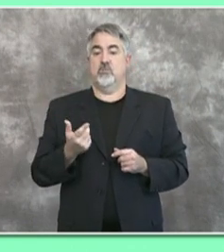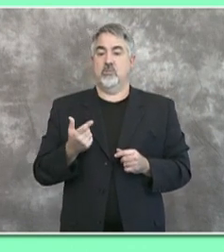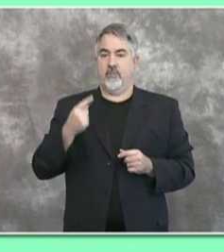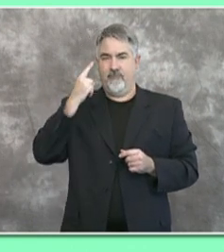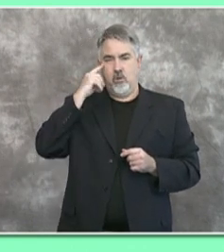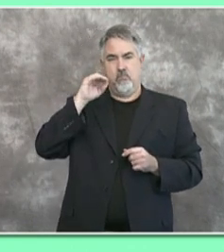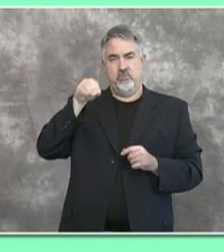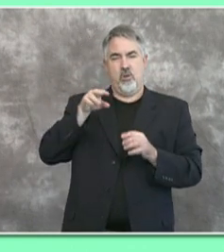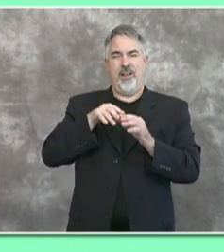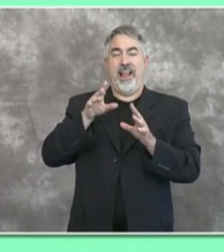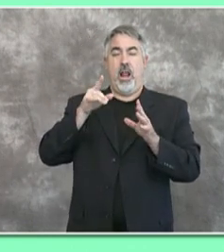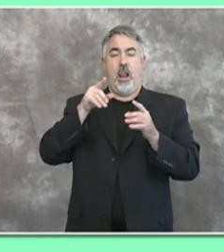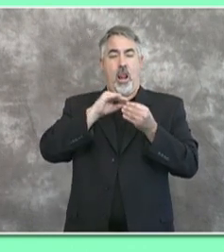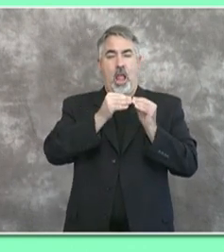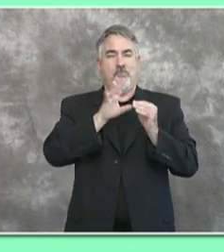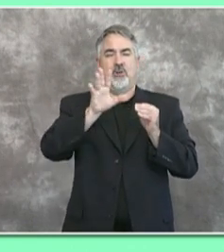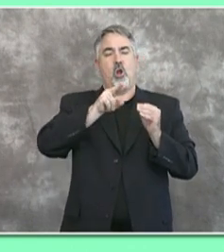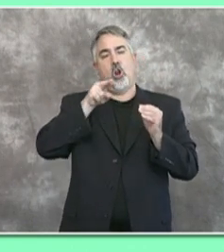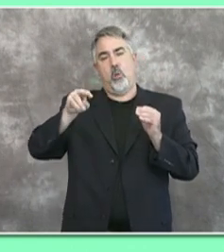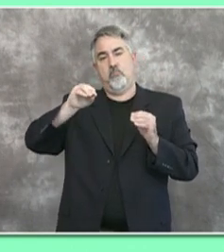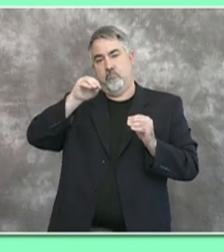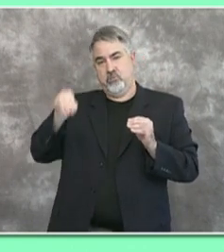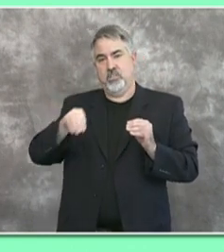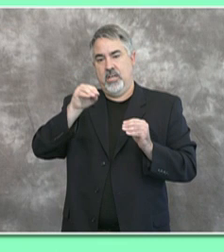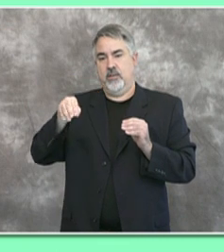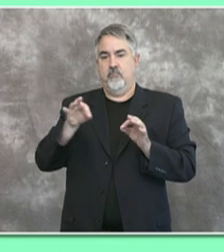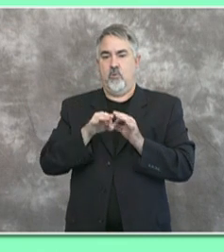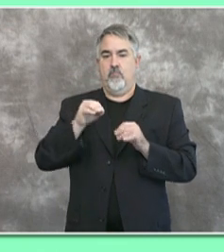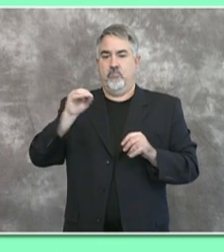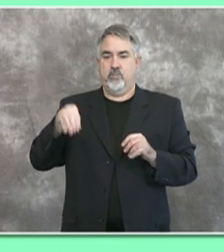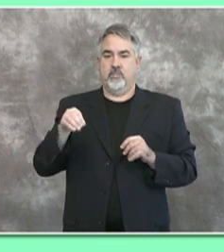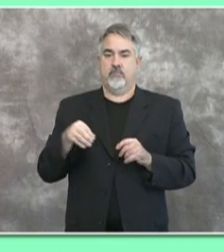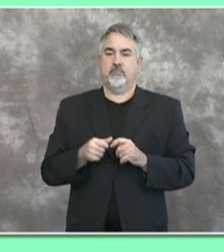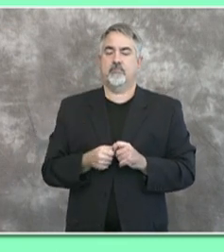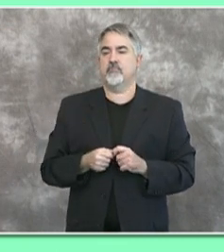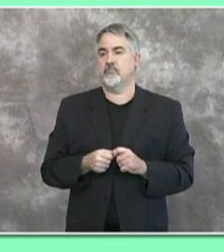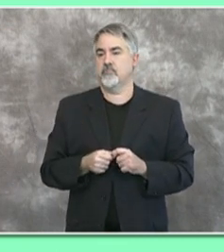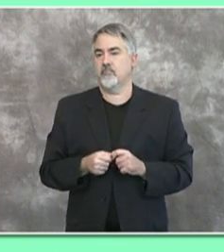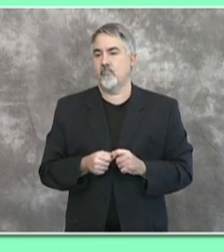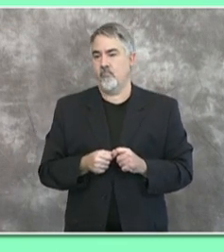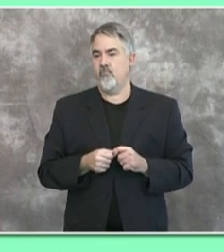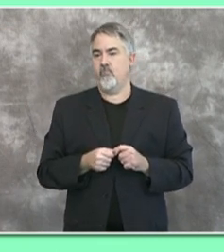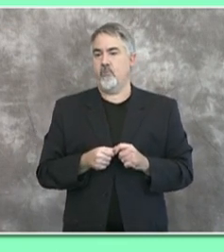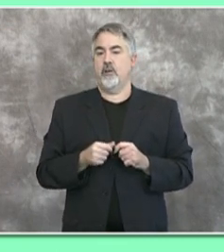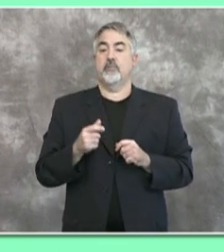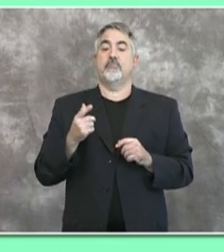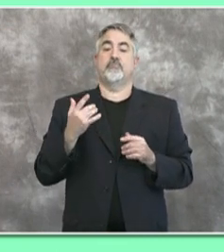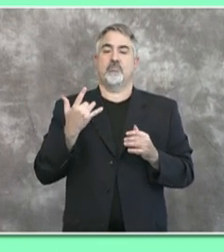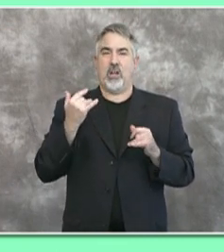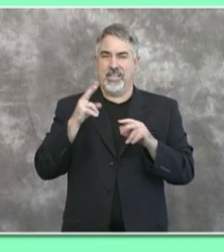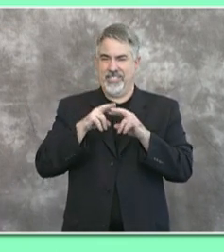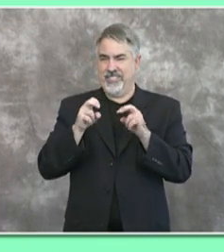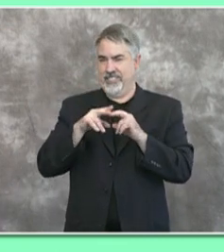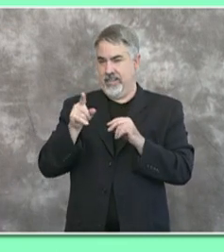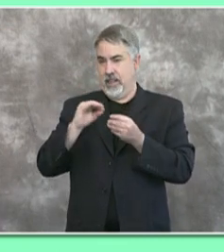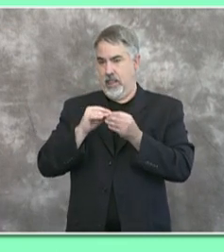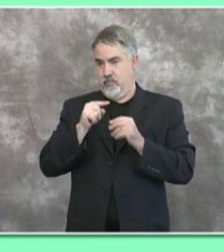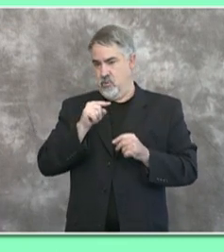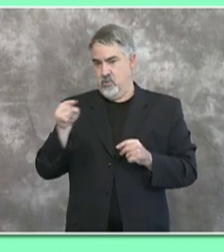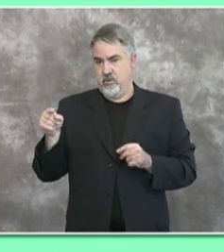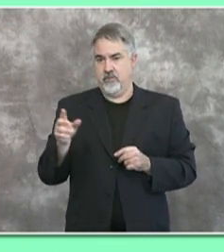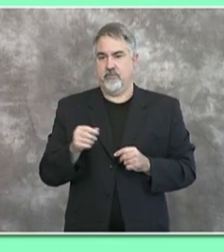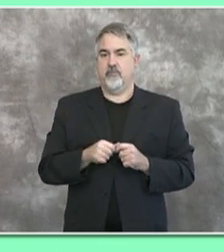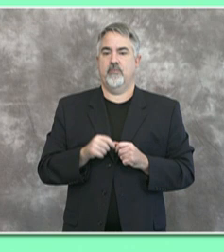positive tests. This rolling average of a percentage of positive tests is a trend line that has been outlined by the federal government as one that should